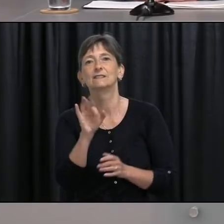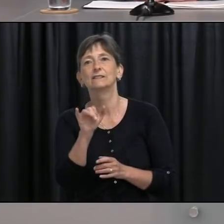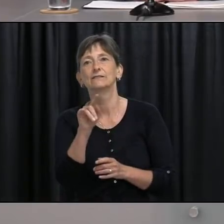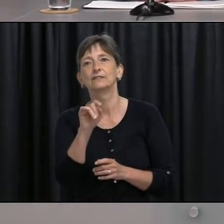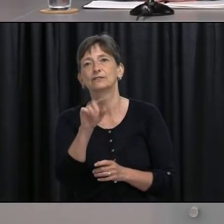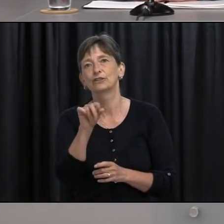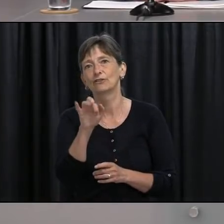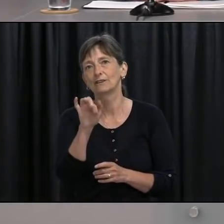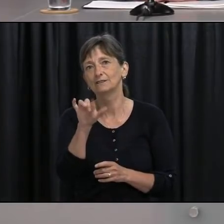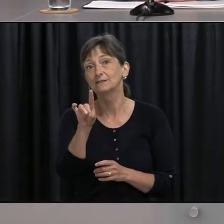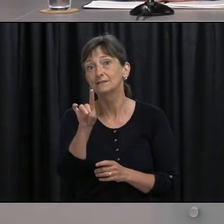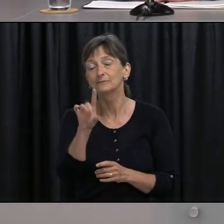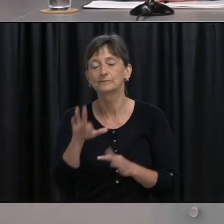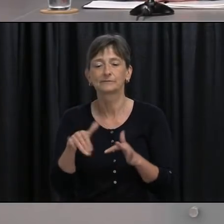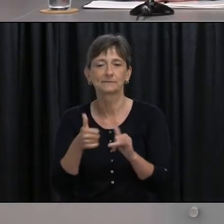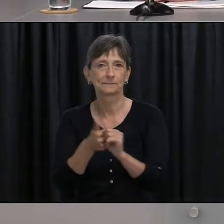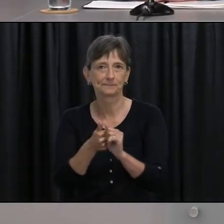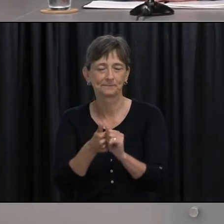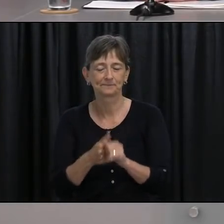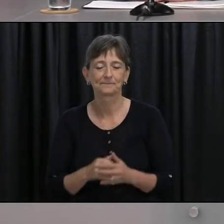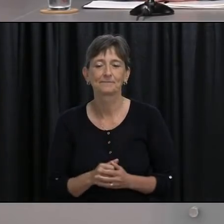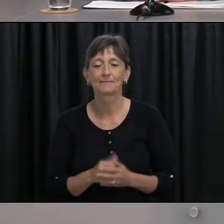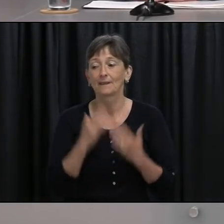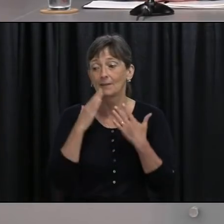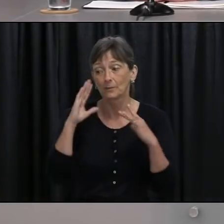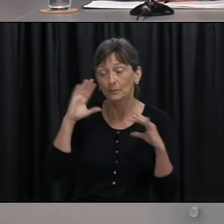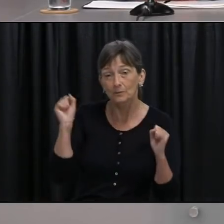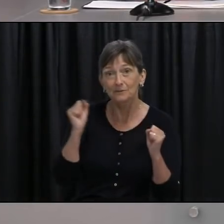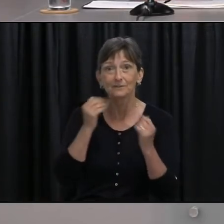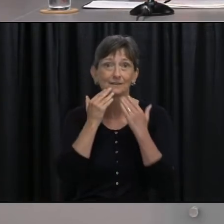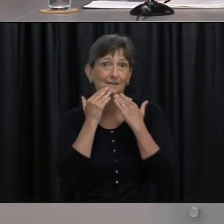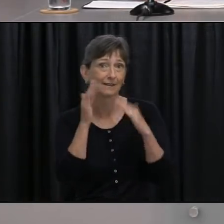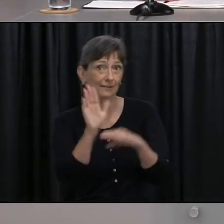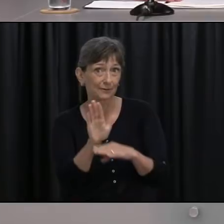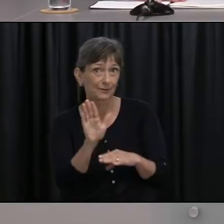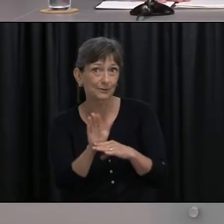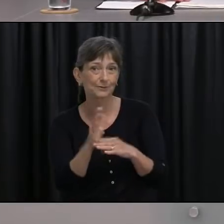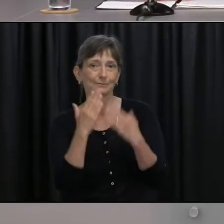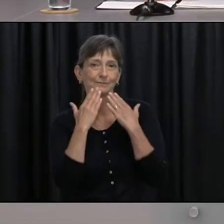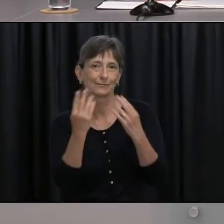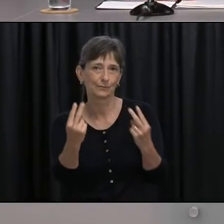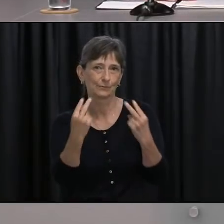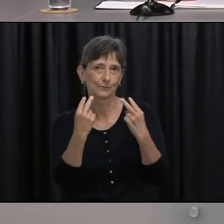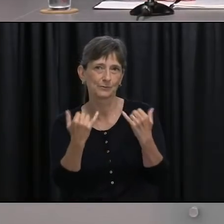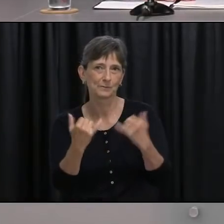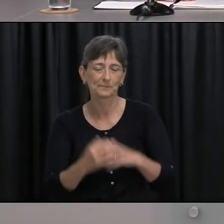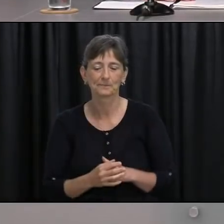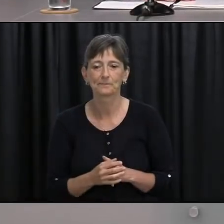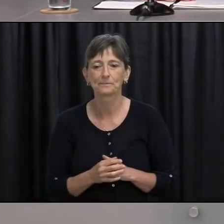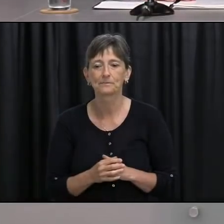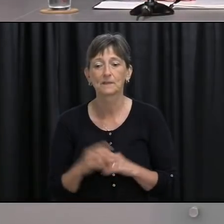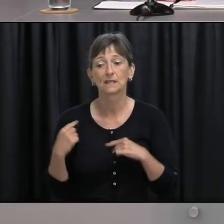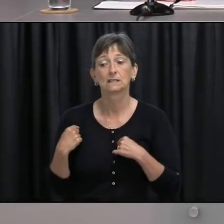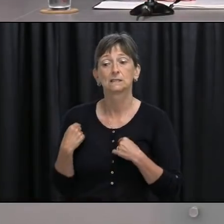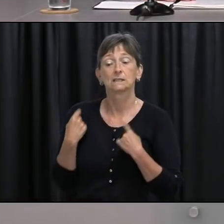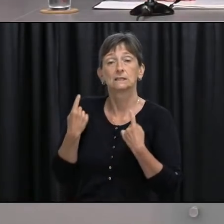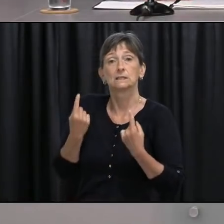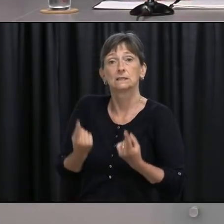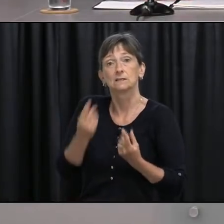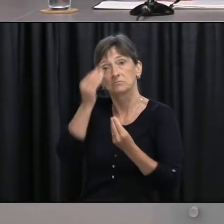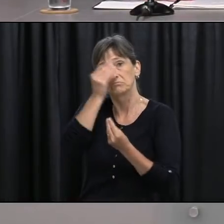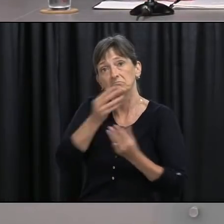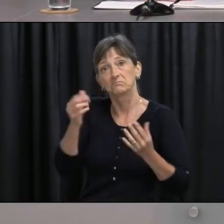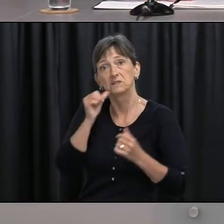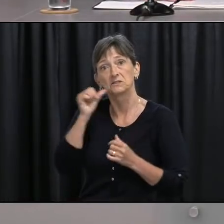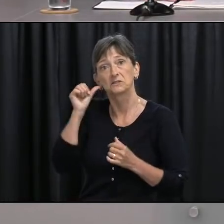Fitzgerald for today's update. Thank you, Premier. Good afternoon, everyone. Thanks for joining us today. Since the media advisory